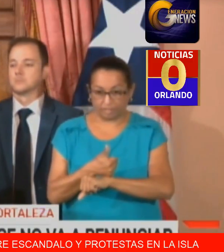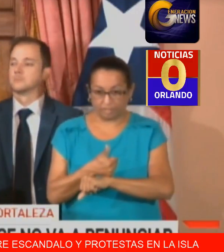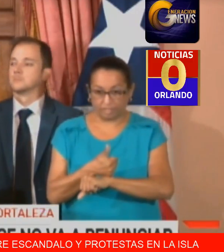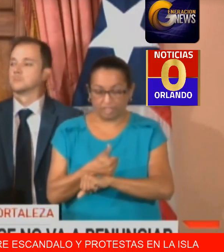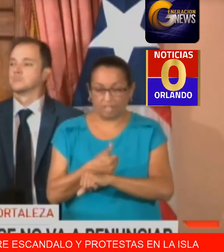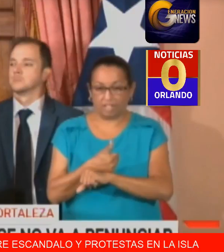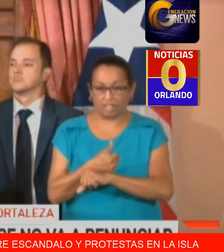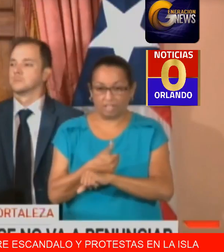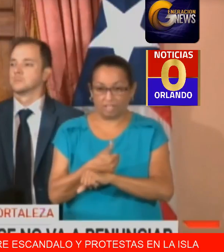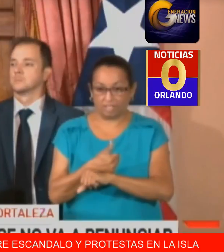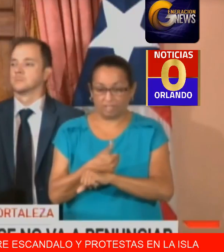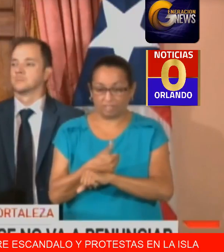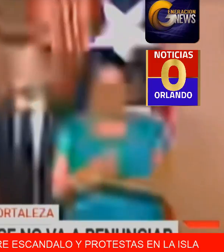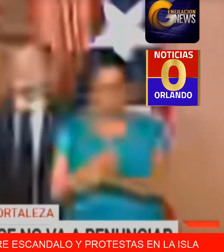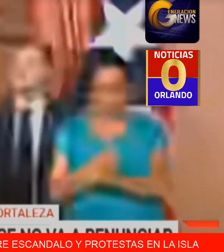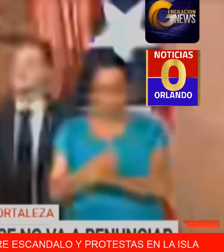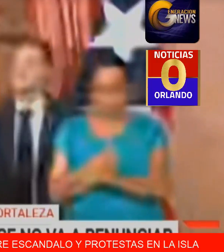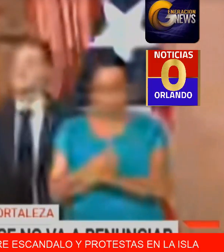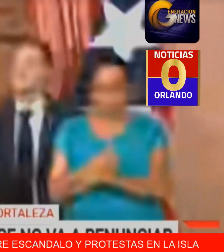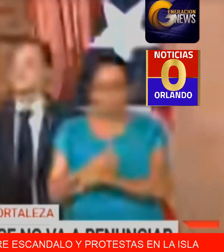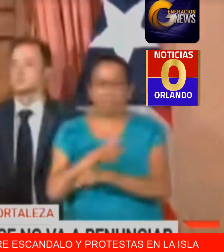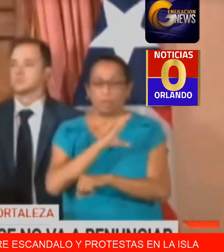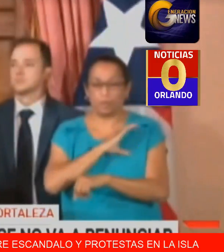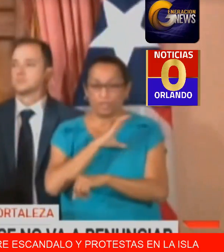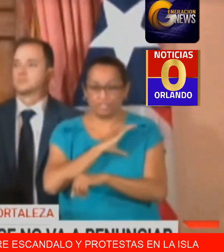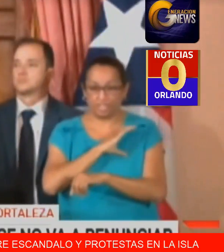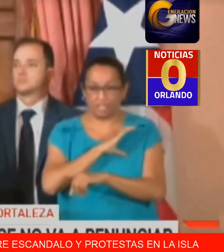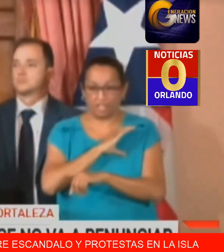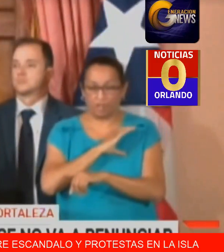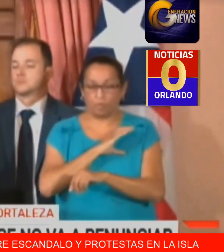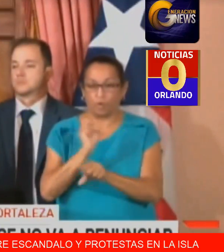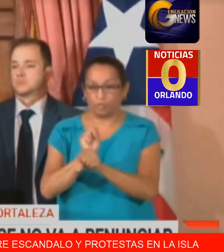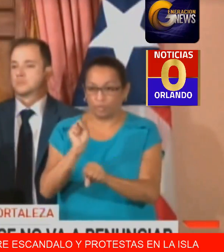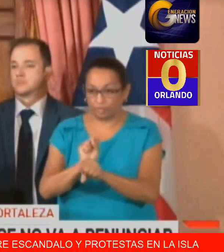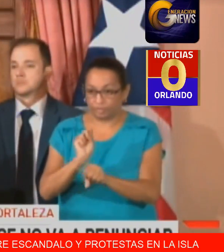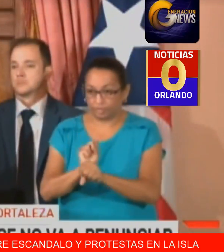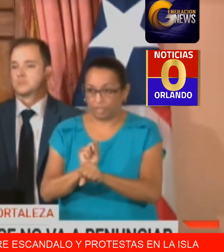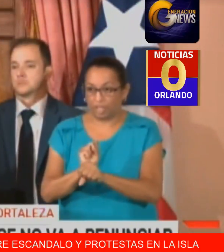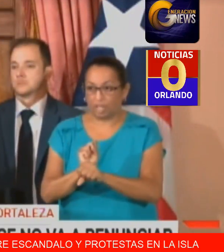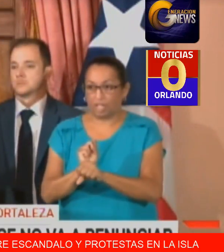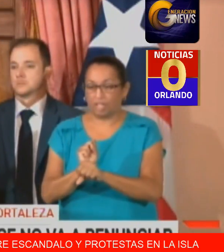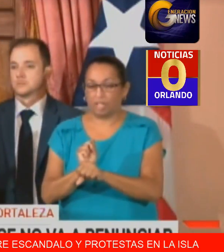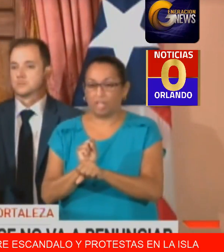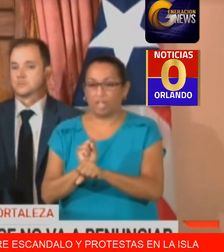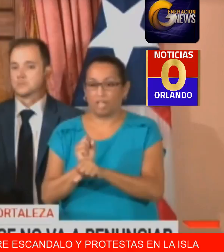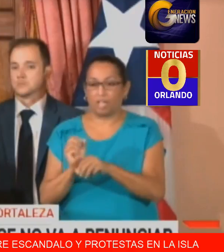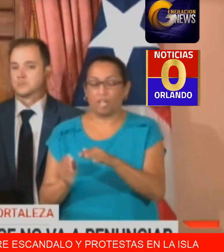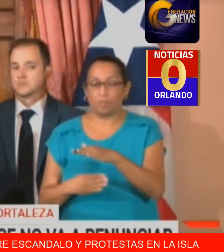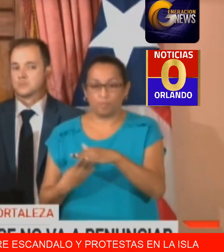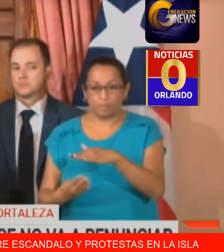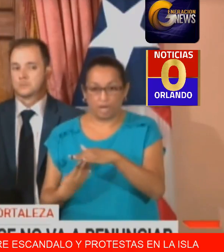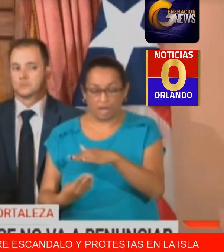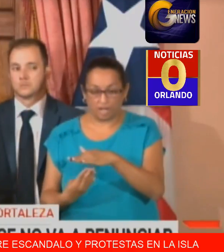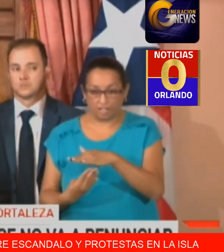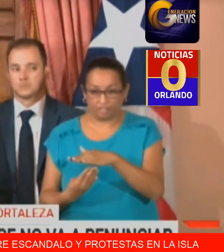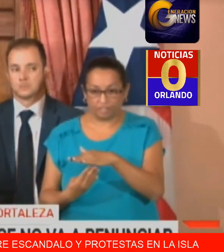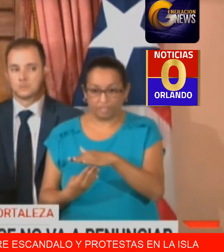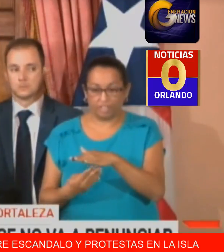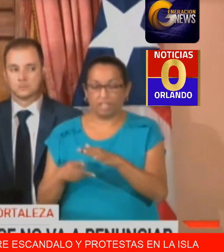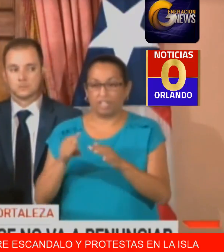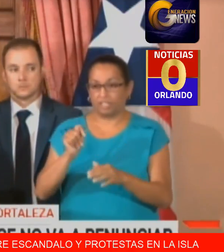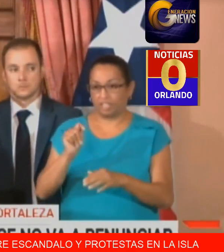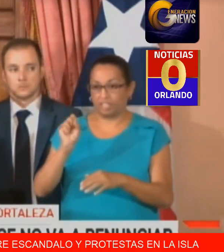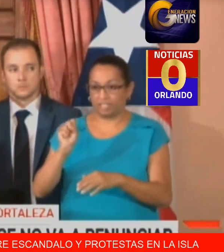that essentially police officers were doing the best that they could do under the